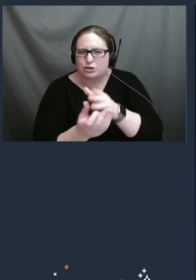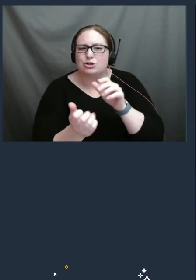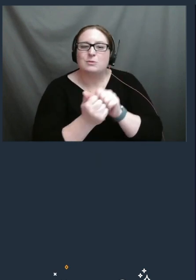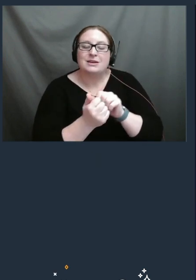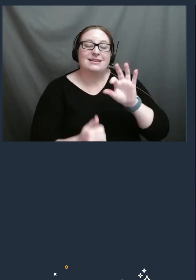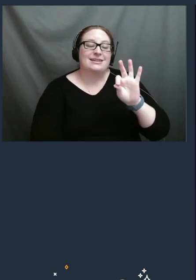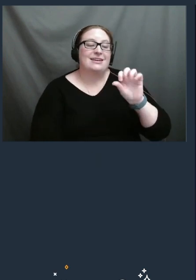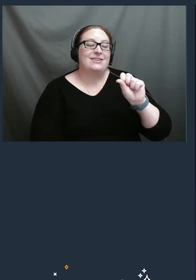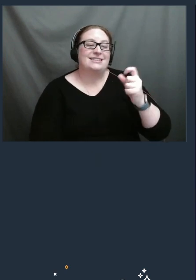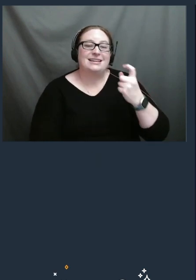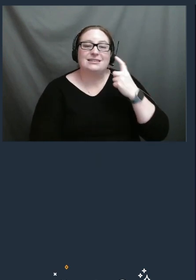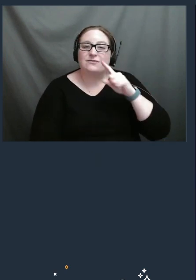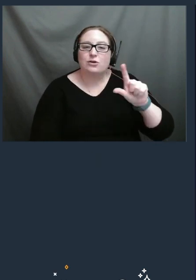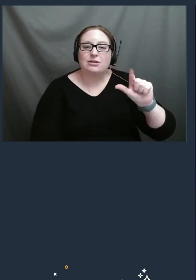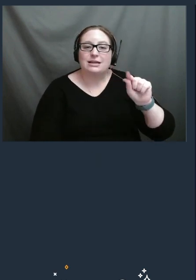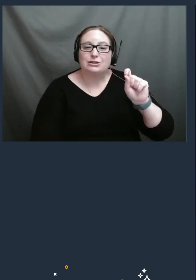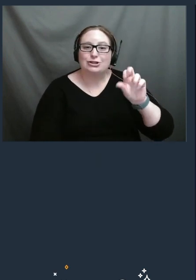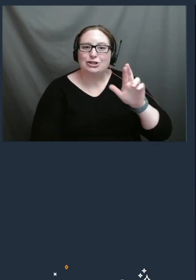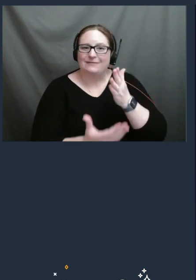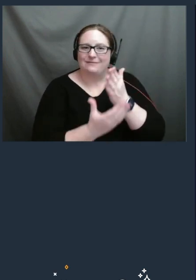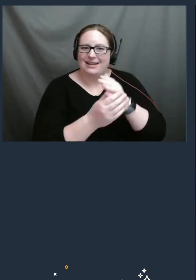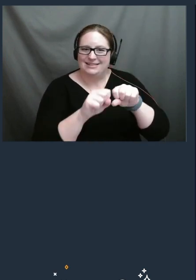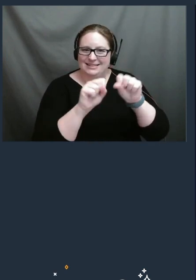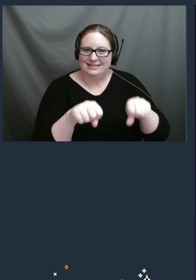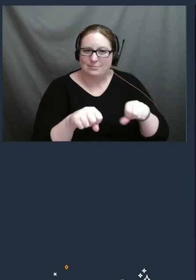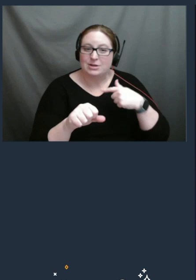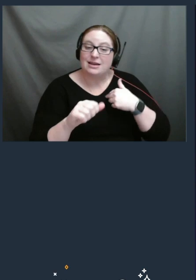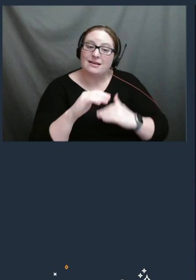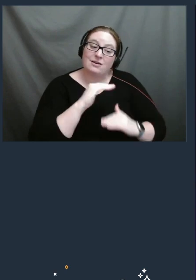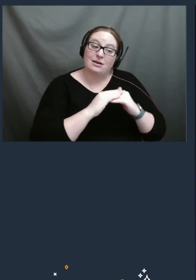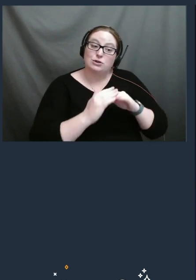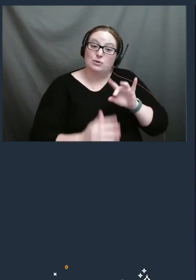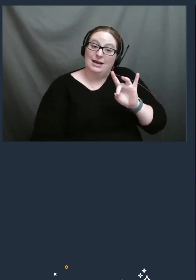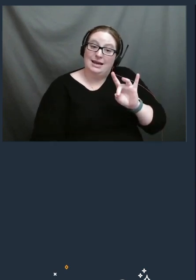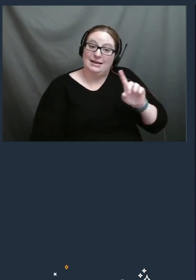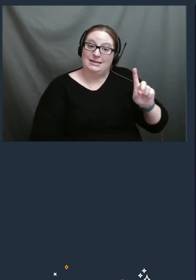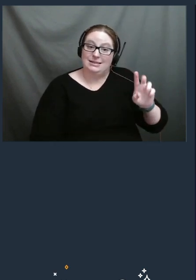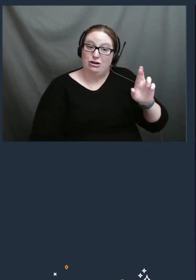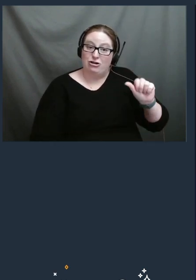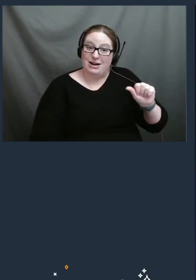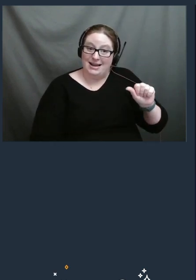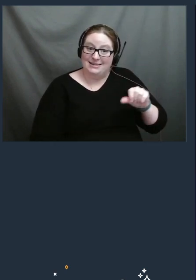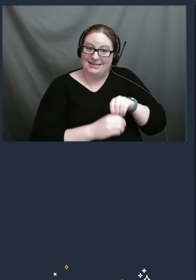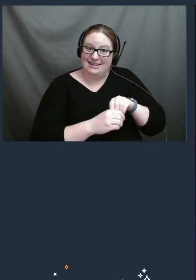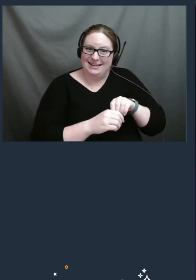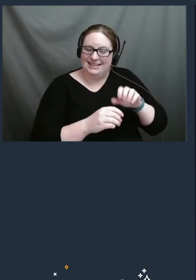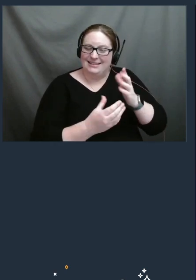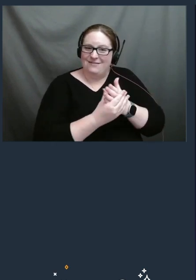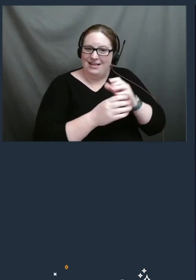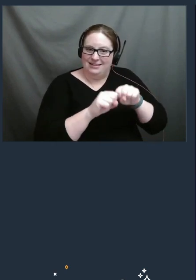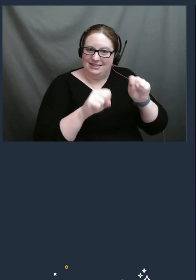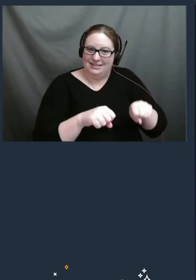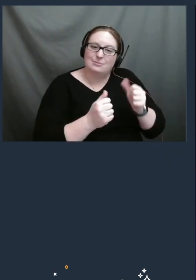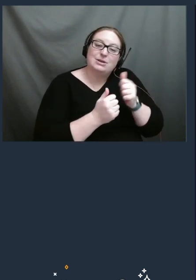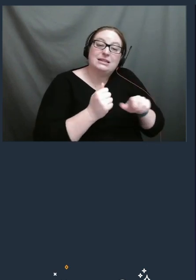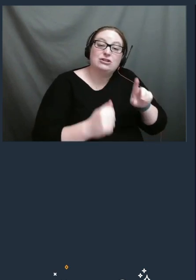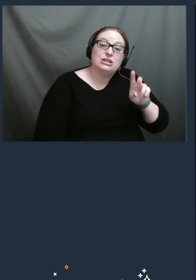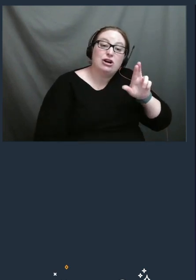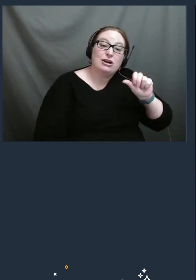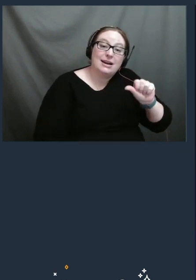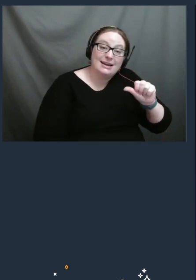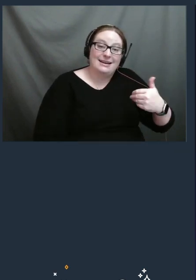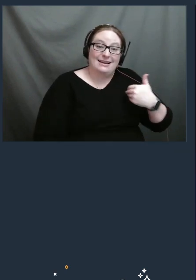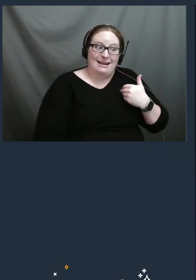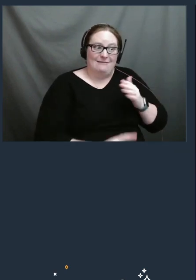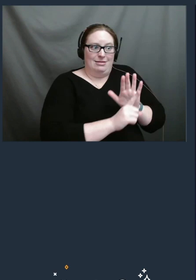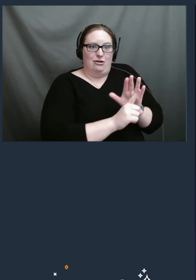file system. You can have up to 8 DRAs associated with the file system, and each DRA can have its own import and export